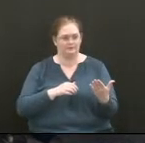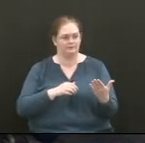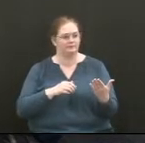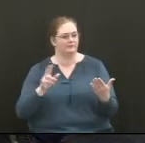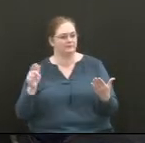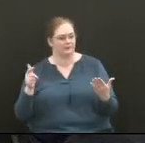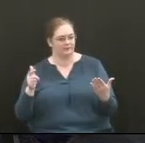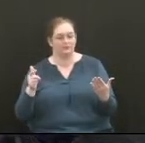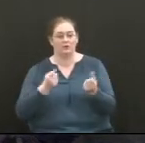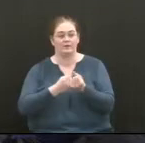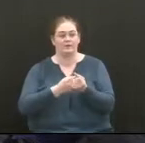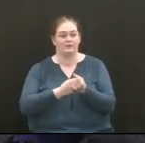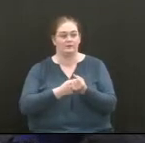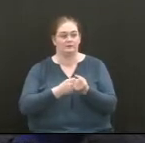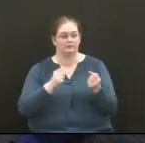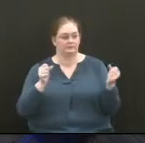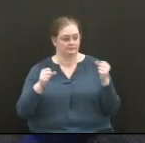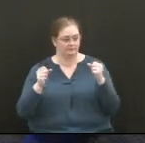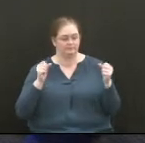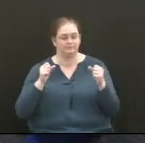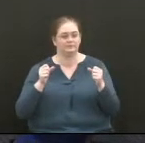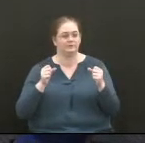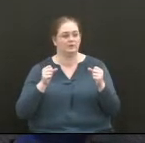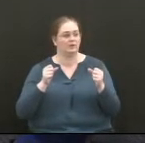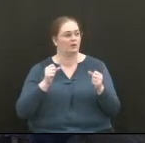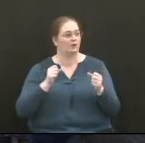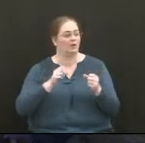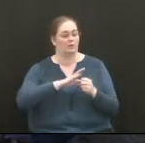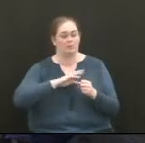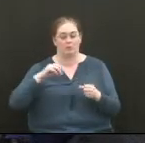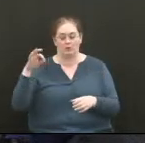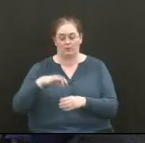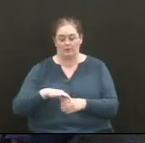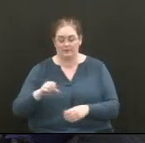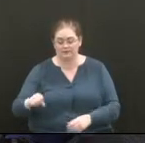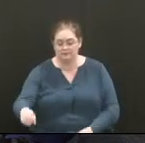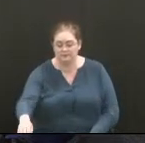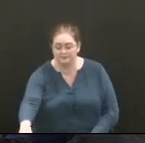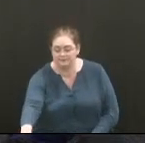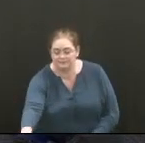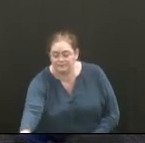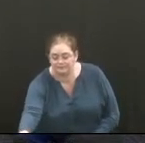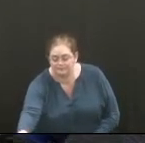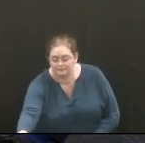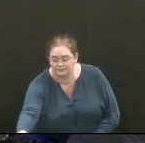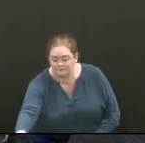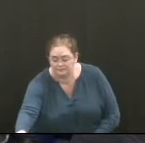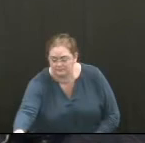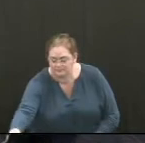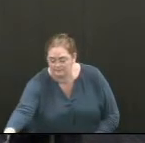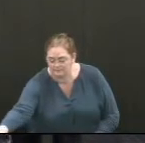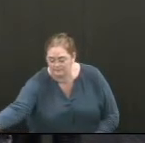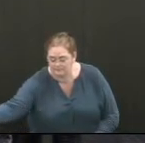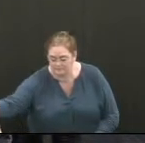Second. All those in favor? Aye. Aye. Aye. Are there any board appointments? Yes, Madam Chair. We have